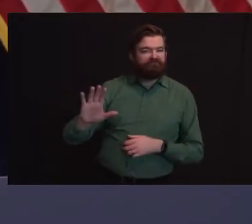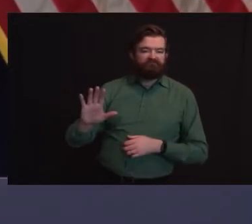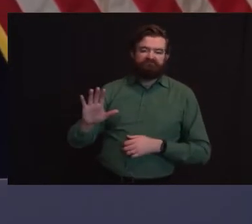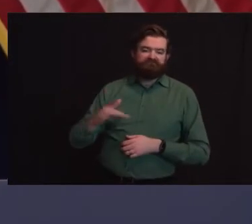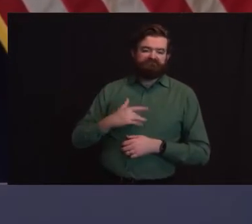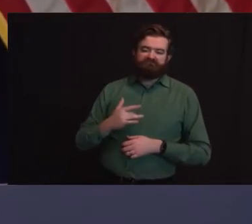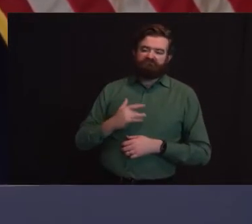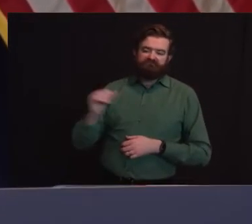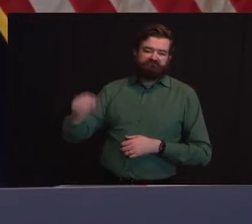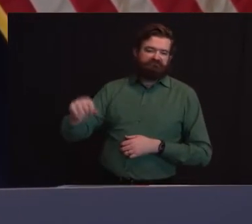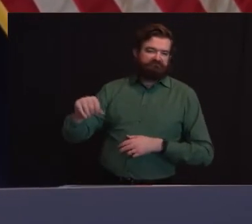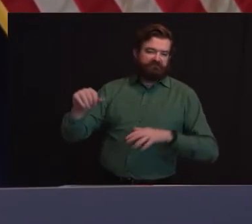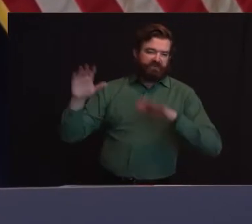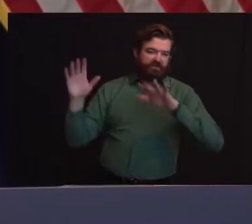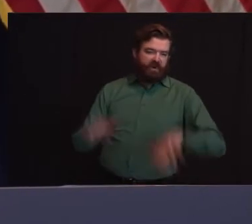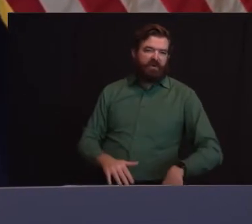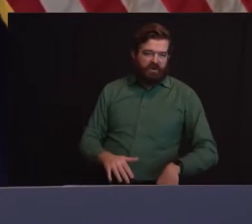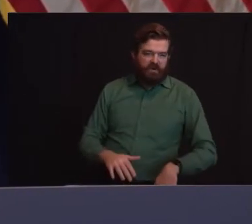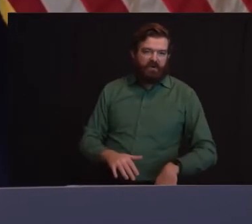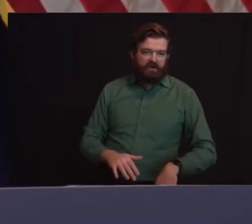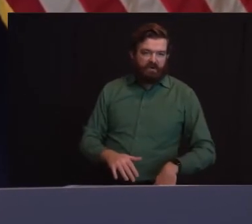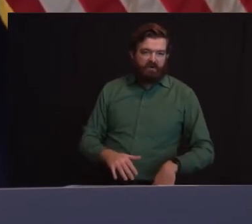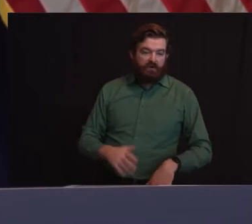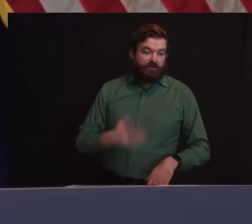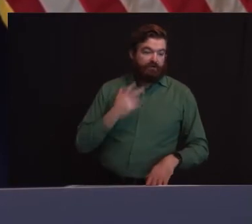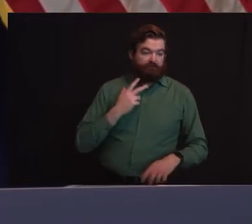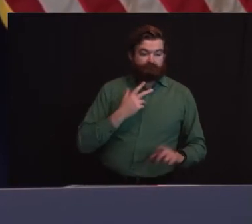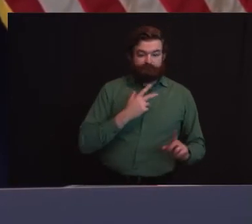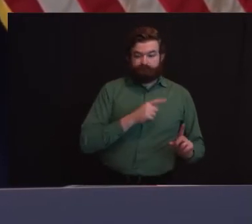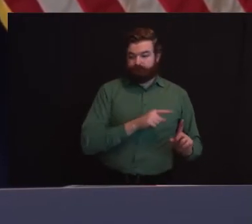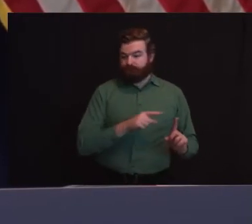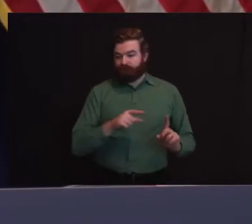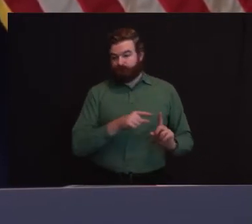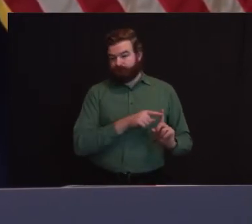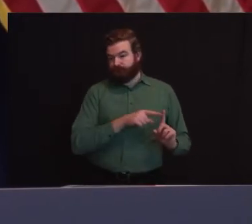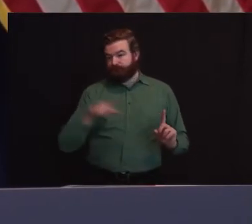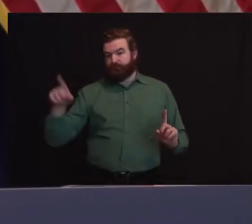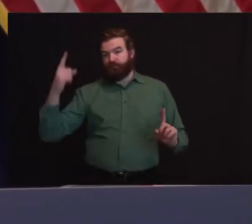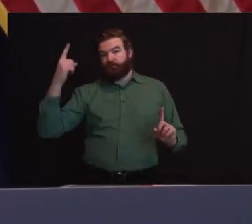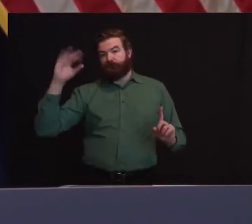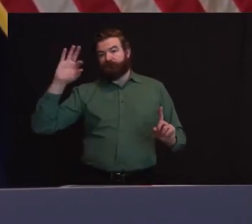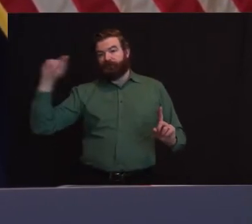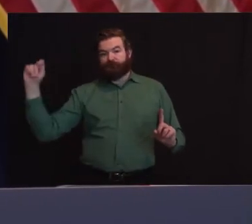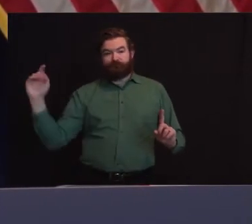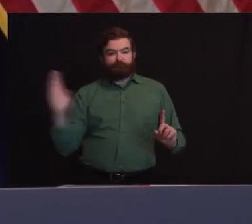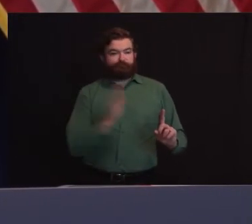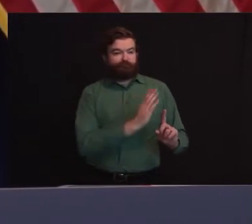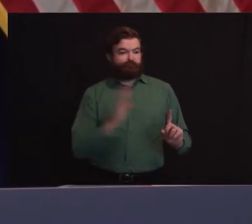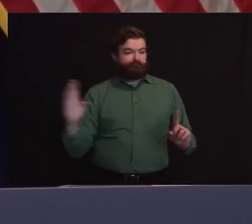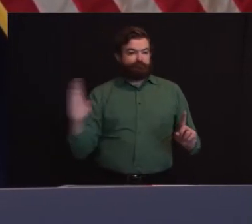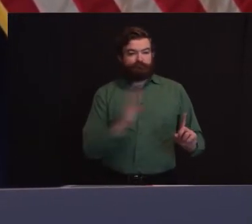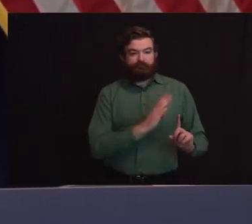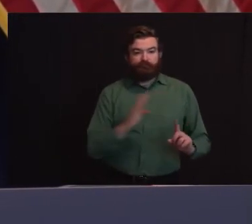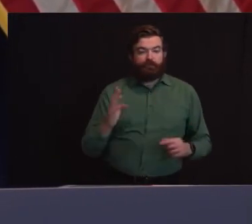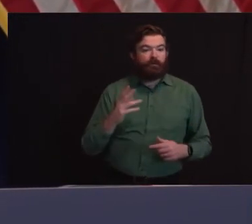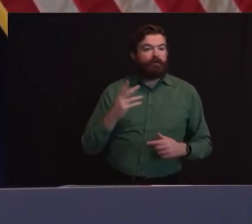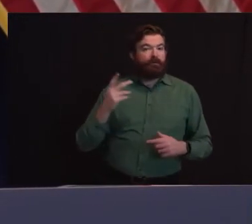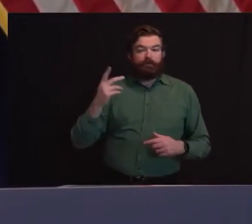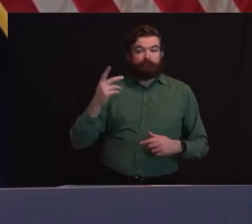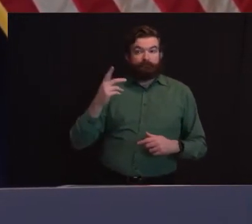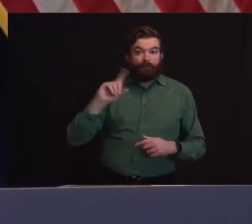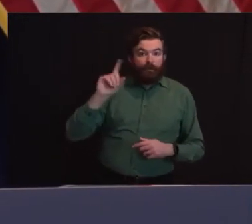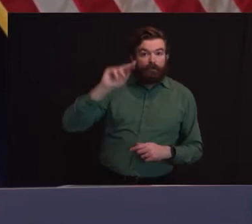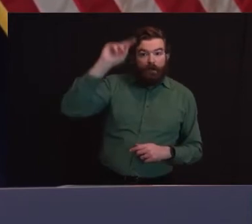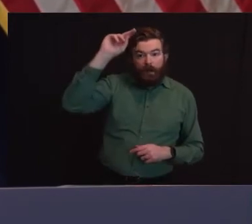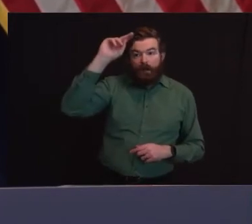a foot of snow, and that track is what we're just going to make sure. We want to have high confidence in the forecast, and I know we'll be on with National Weather